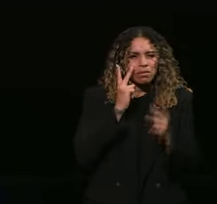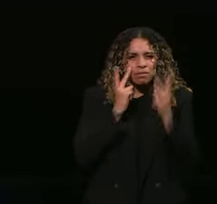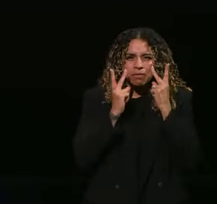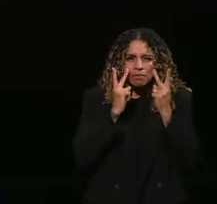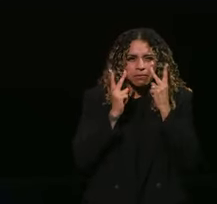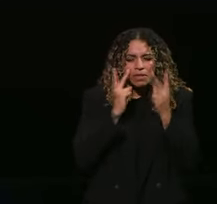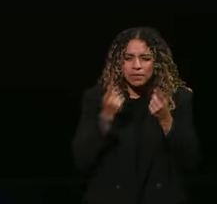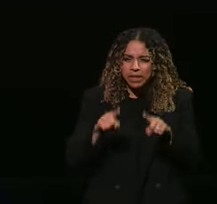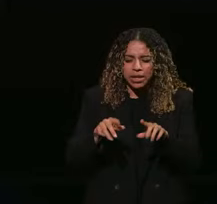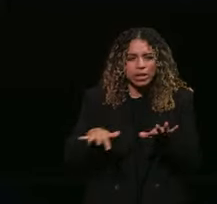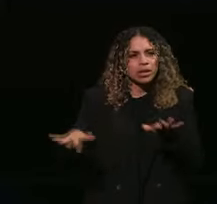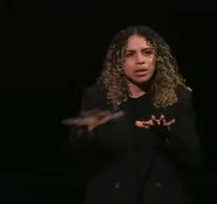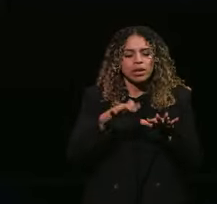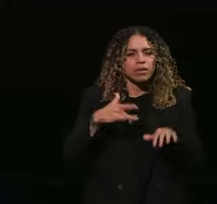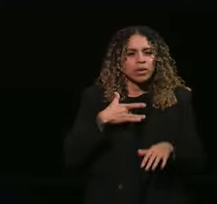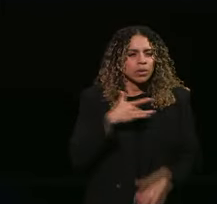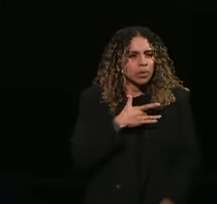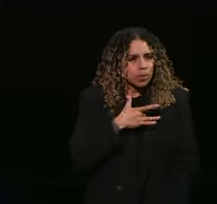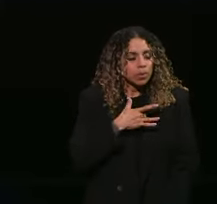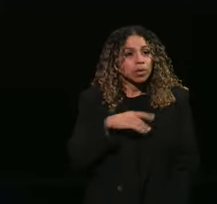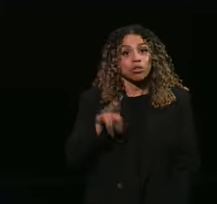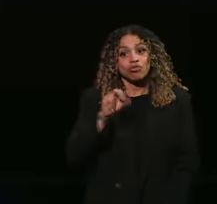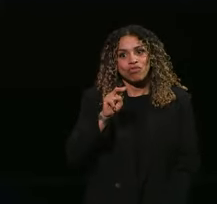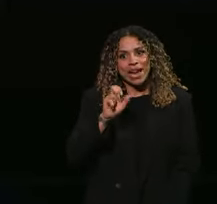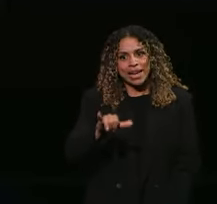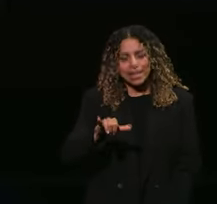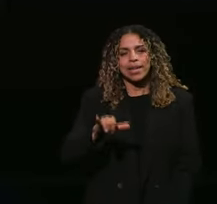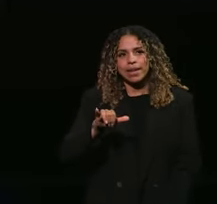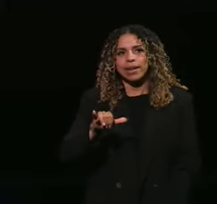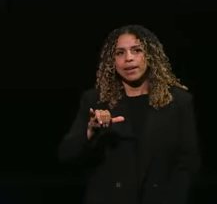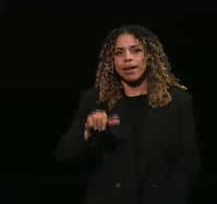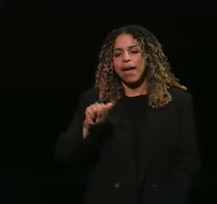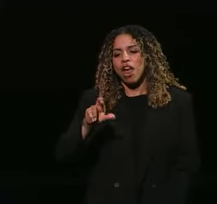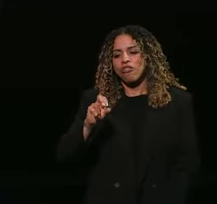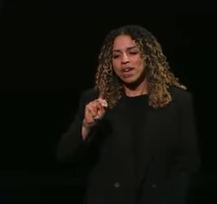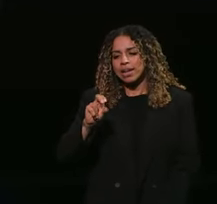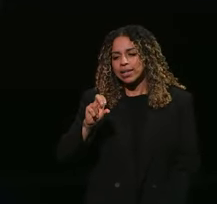producer, Rainey Aronson, who's also a producer on the film, saw these